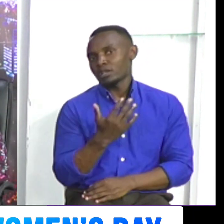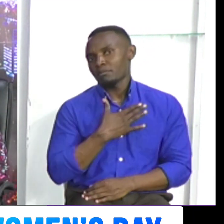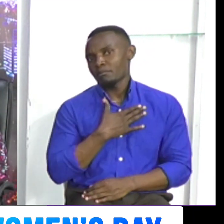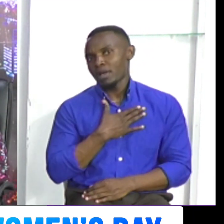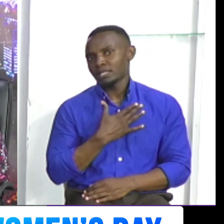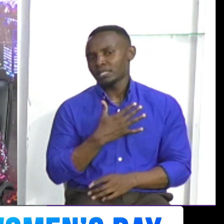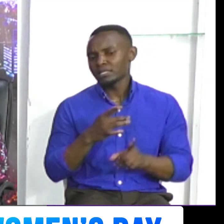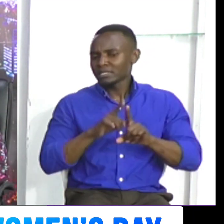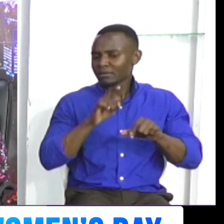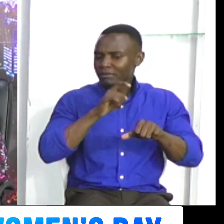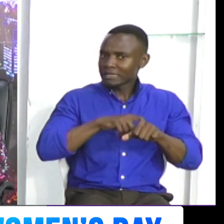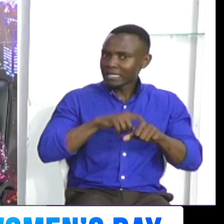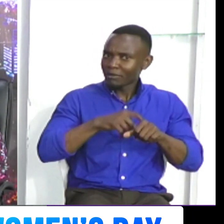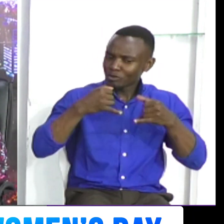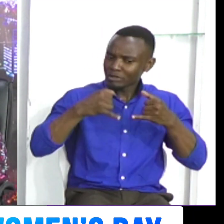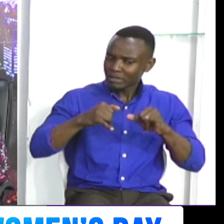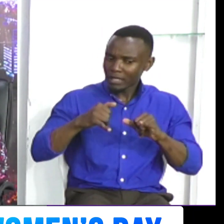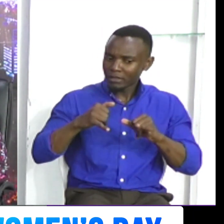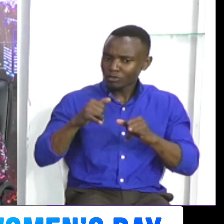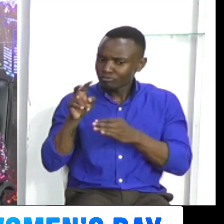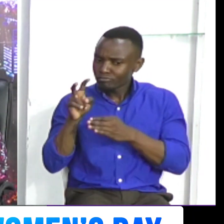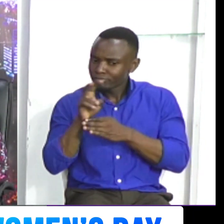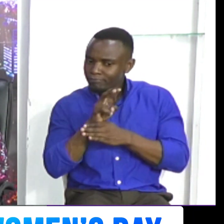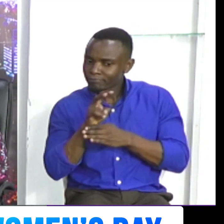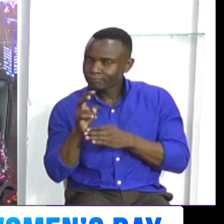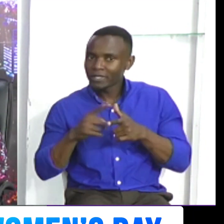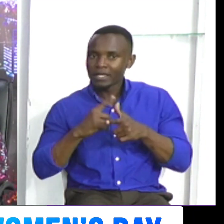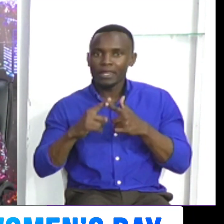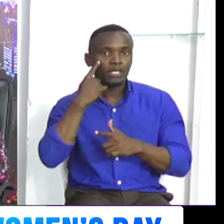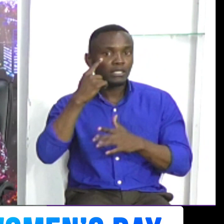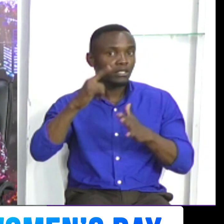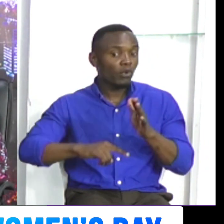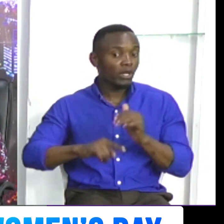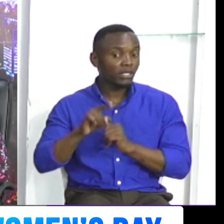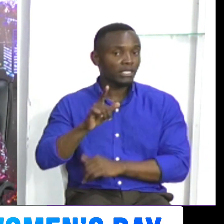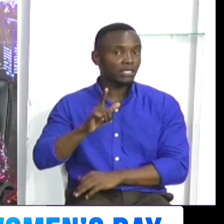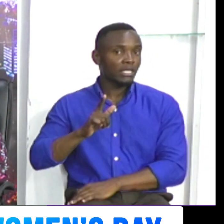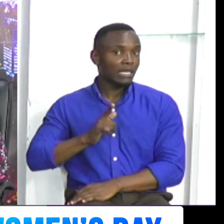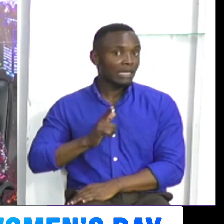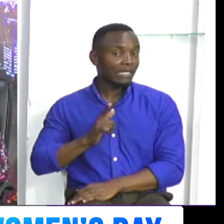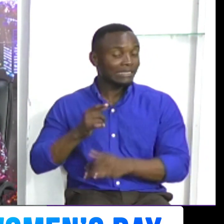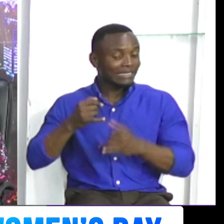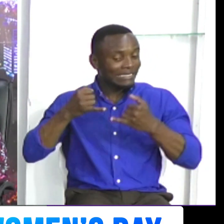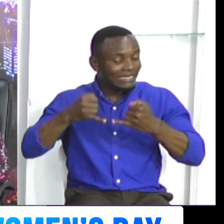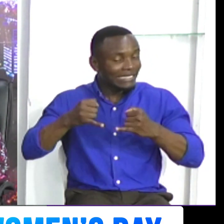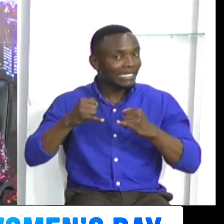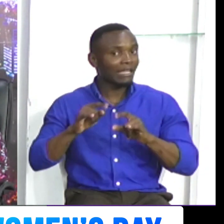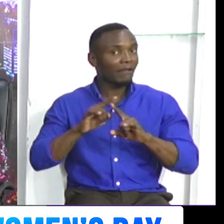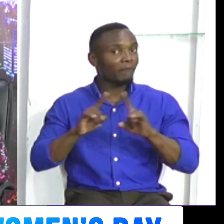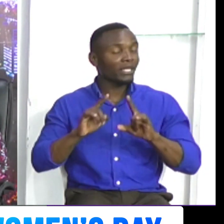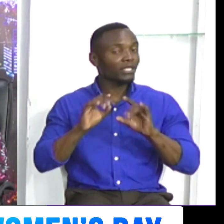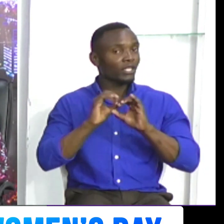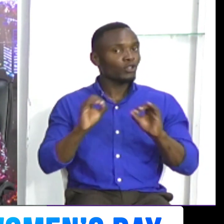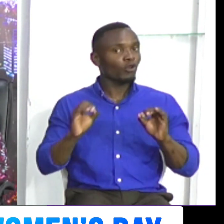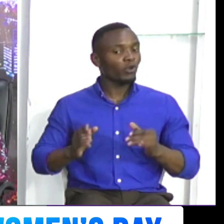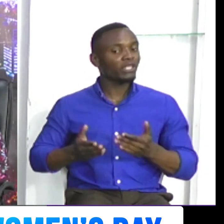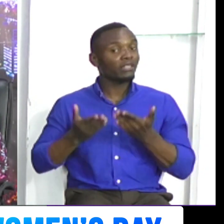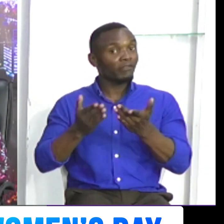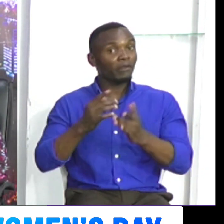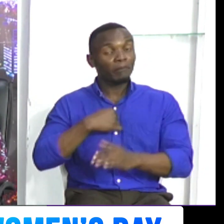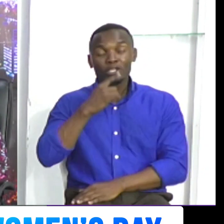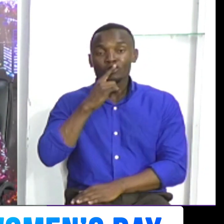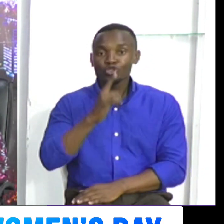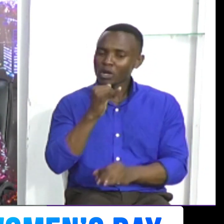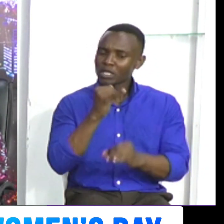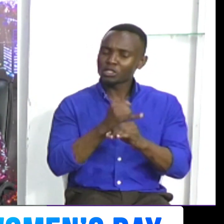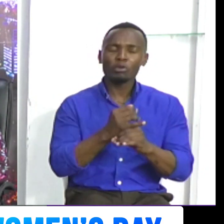you try to follow up, you see that this lady has really tried, but no one is offering her a job. I'm sure jobs are out there.